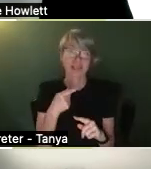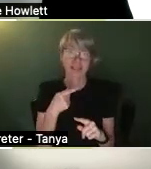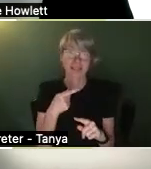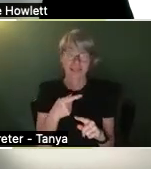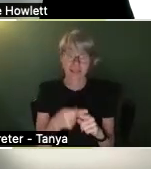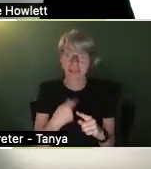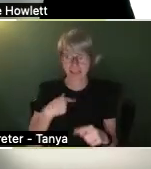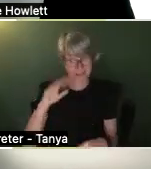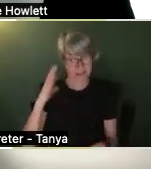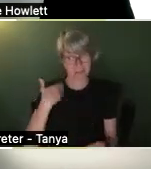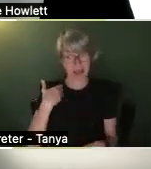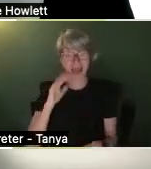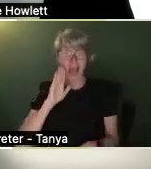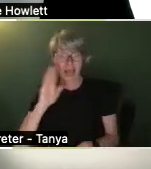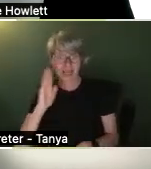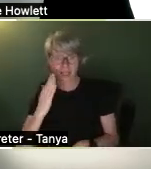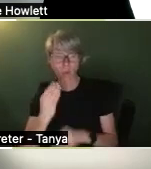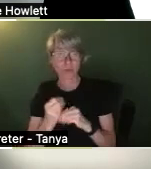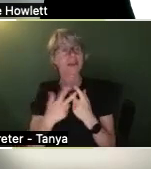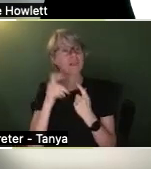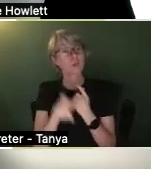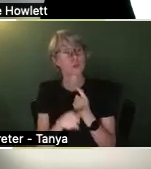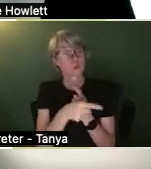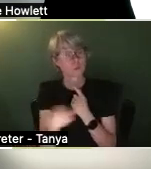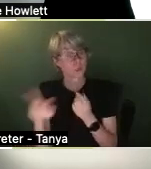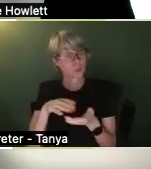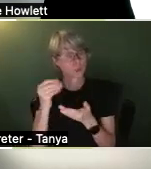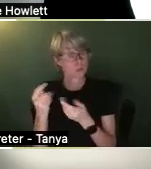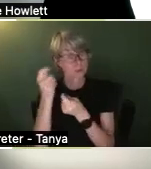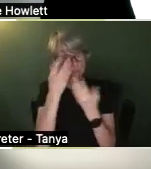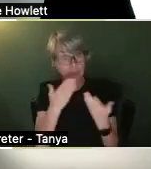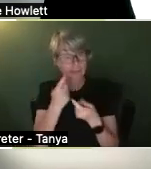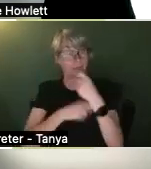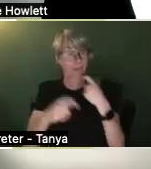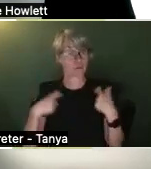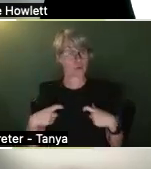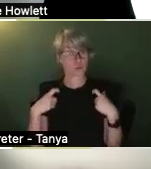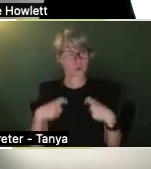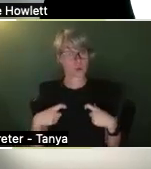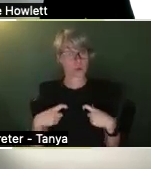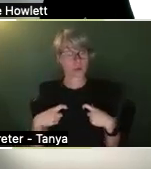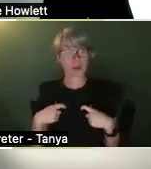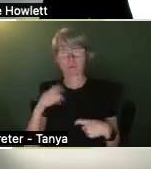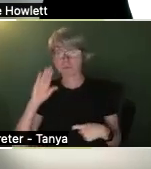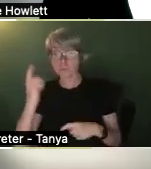lecture to social work students about my work.